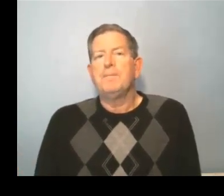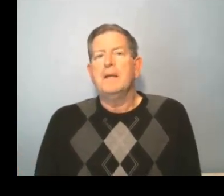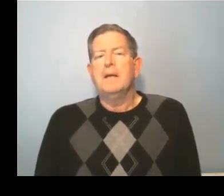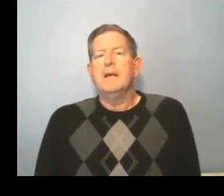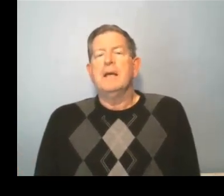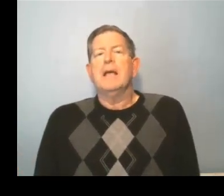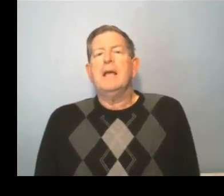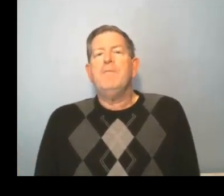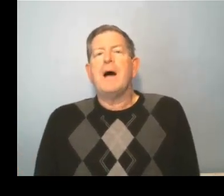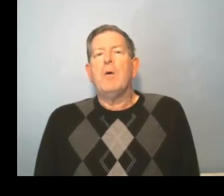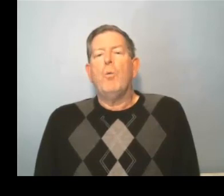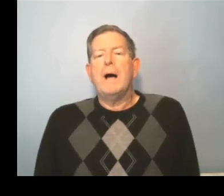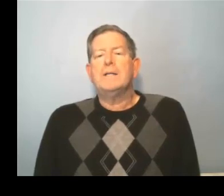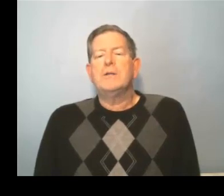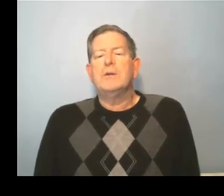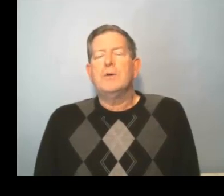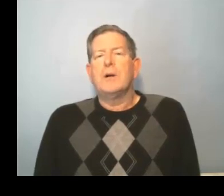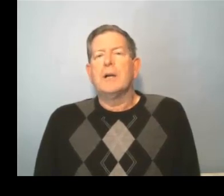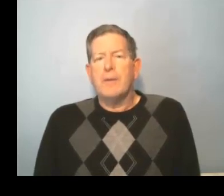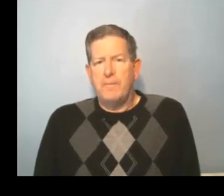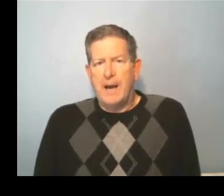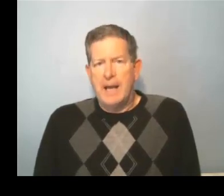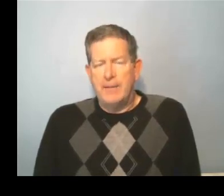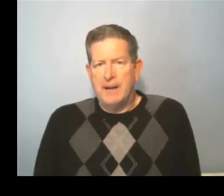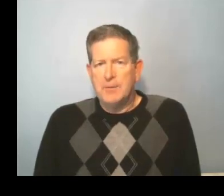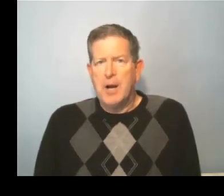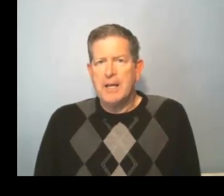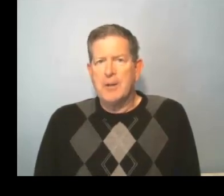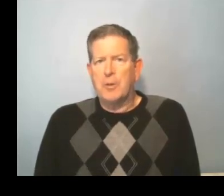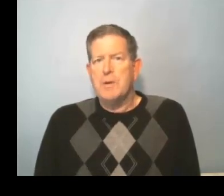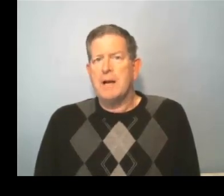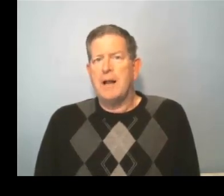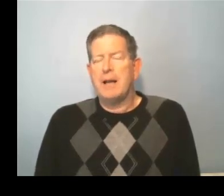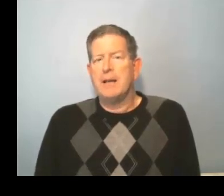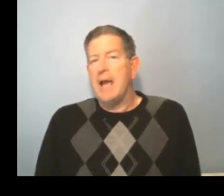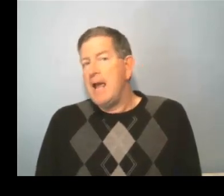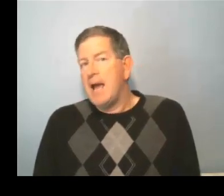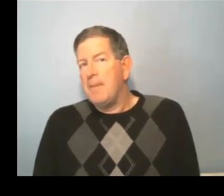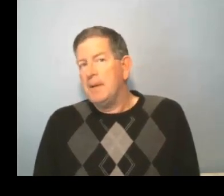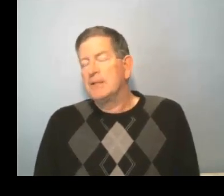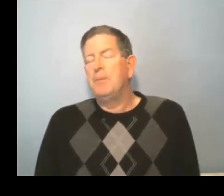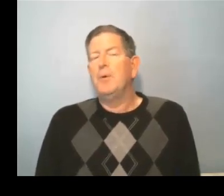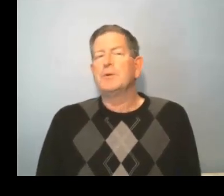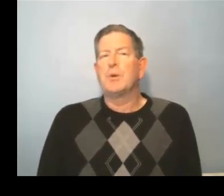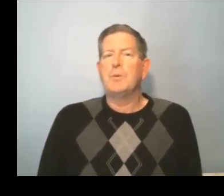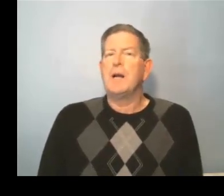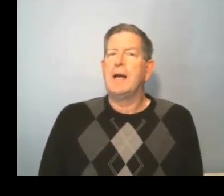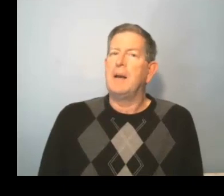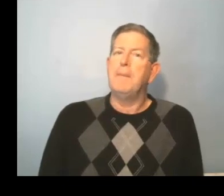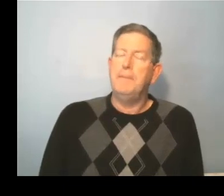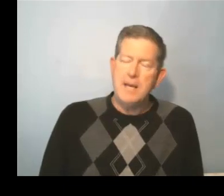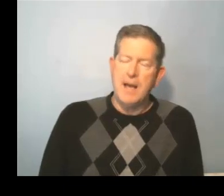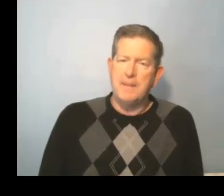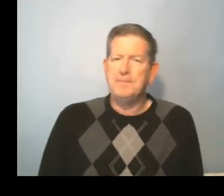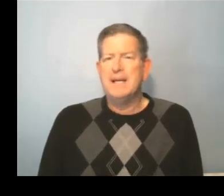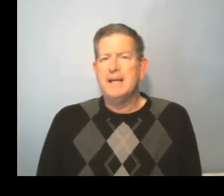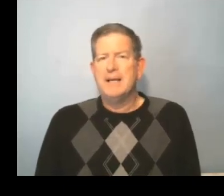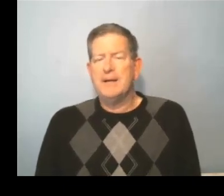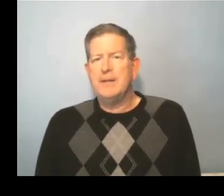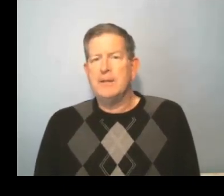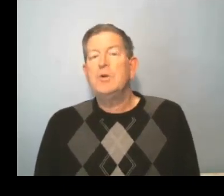Now, if I want to clarify that I'm talking 3 o'clock a.m. as opposed to 3 o'clock